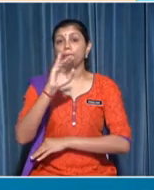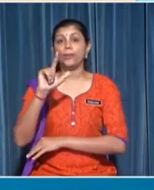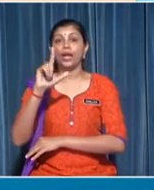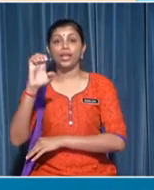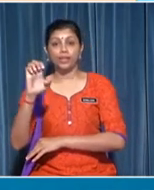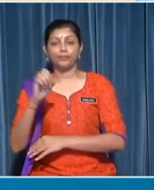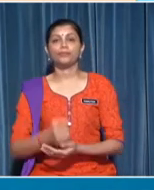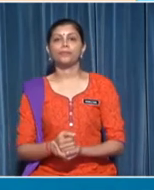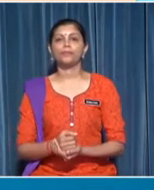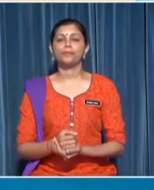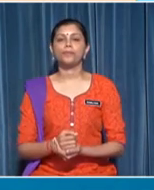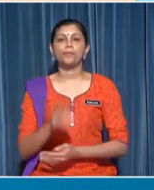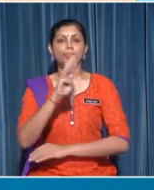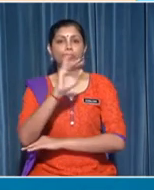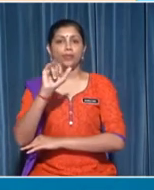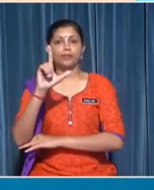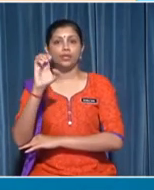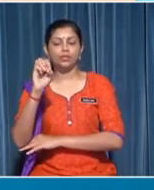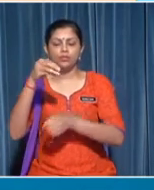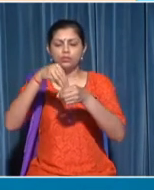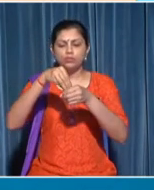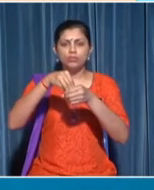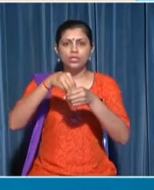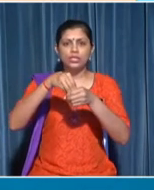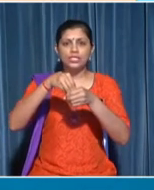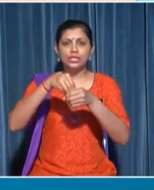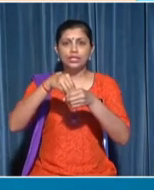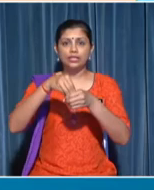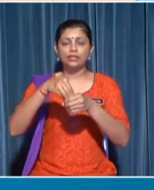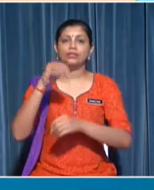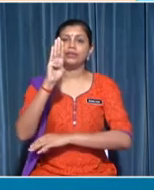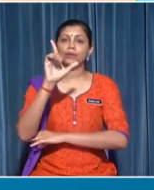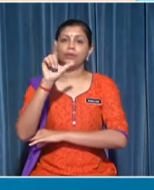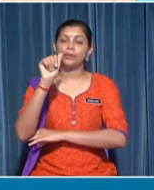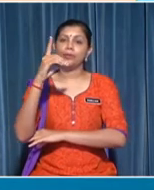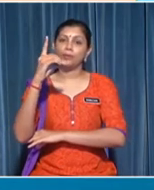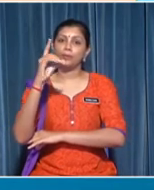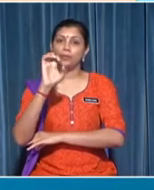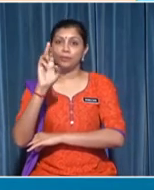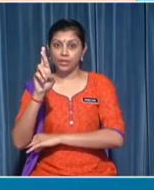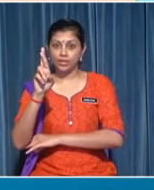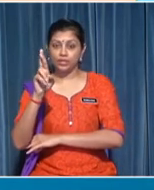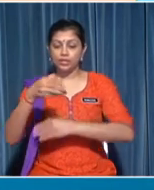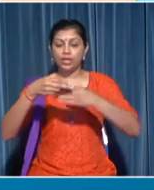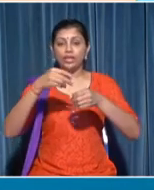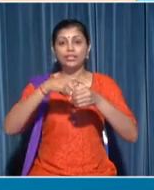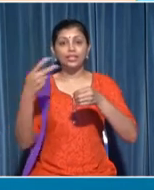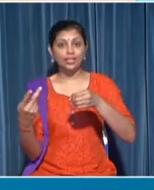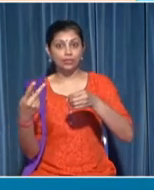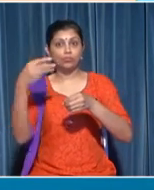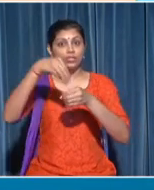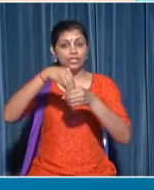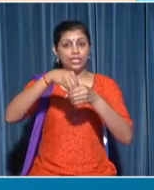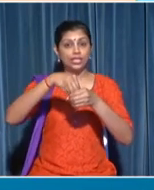Bile is stored in our gallbladder and secreted into the small intestine.